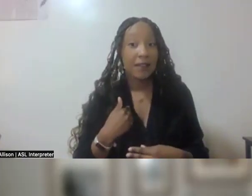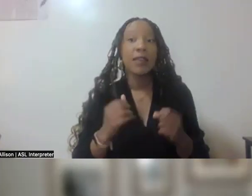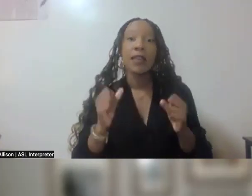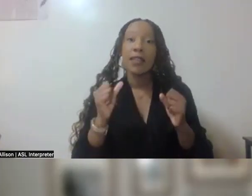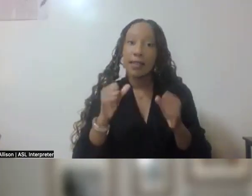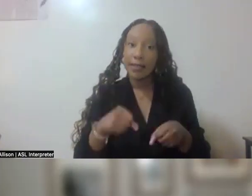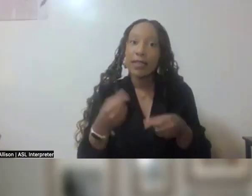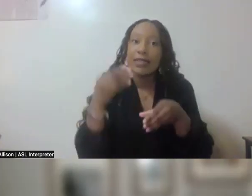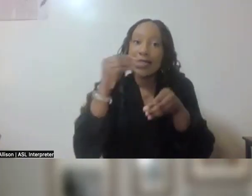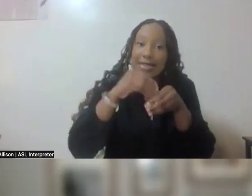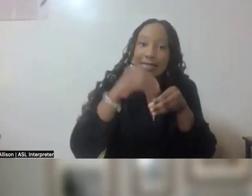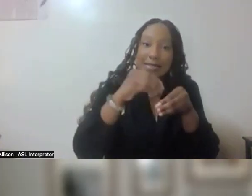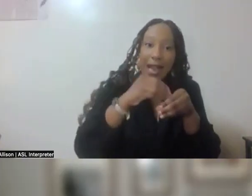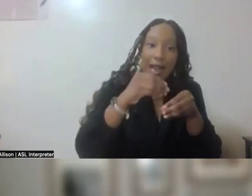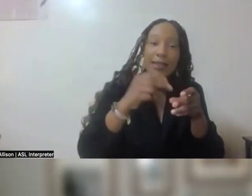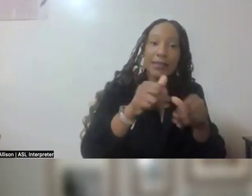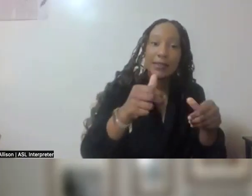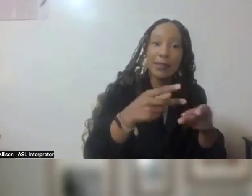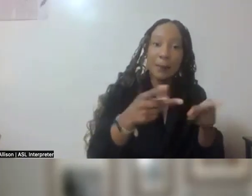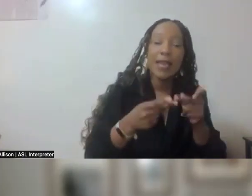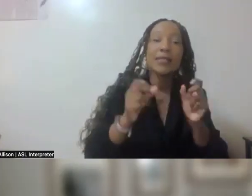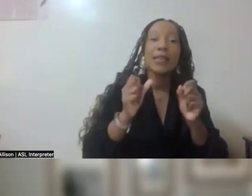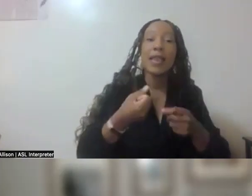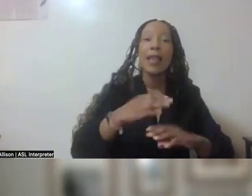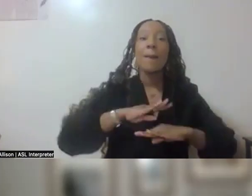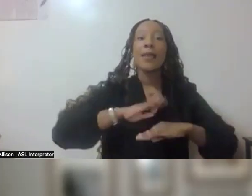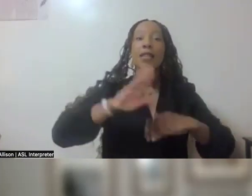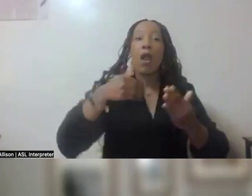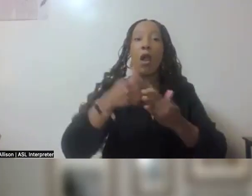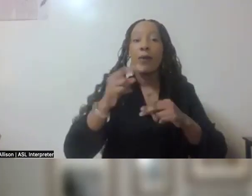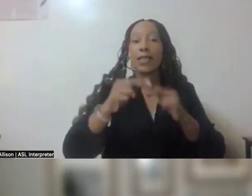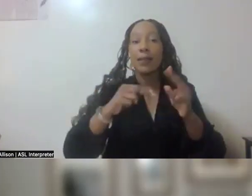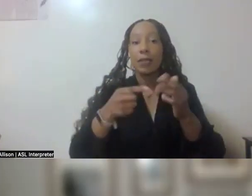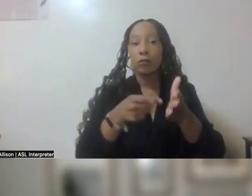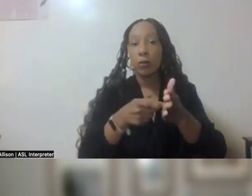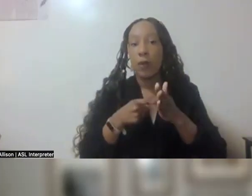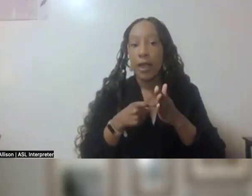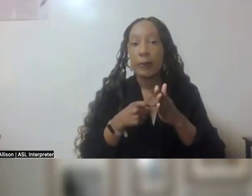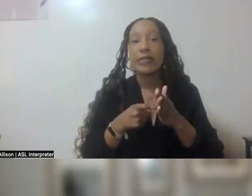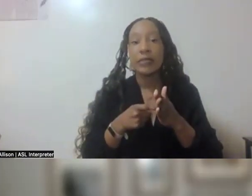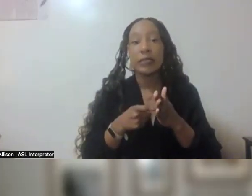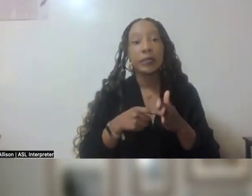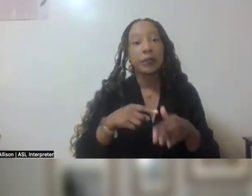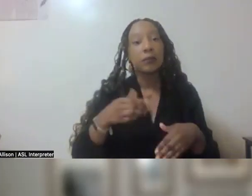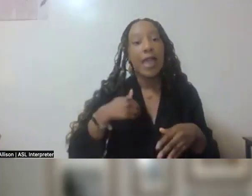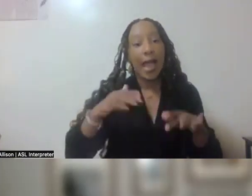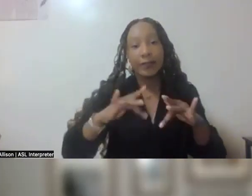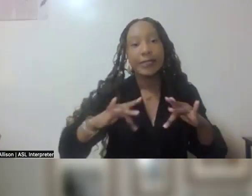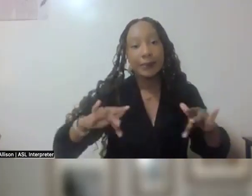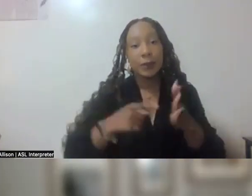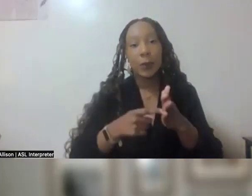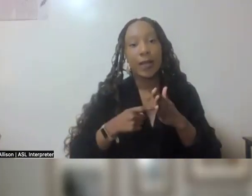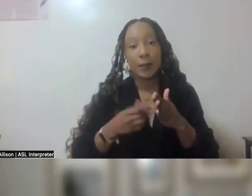the space and that can meet all of the facility requirements. There are, space requirements,